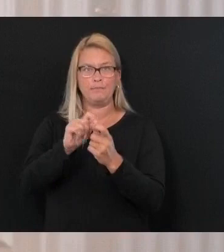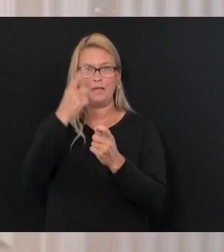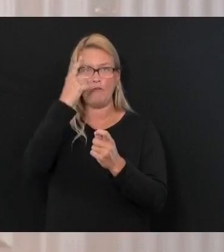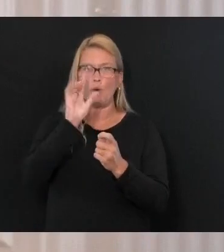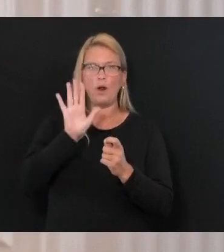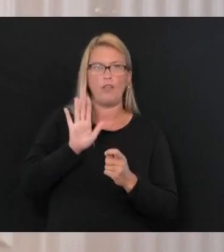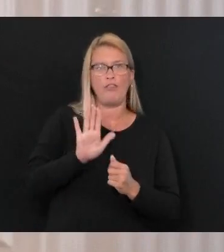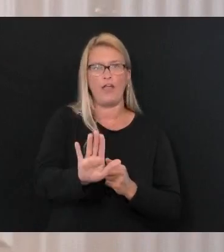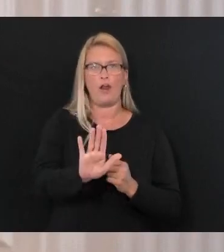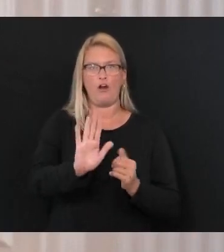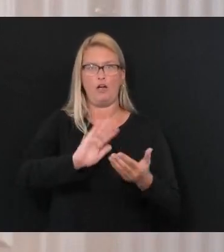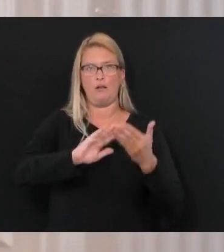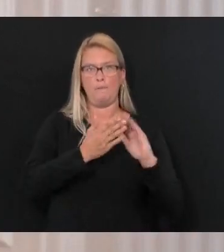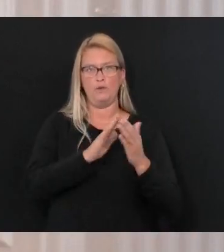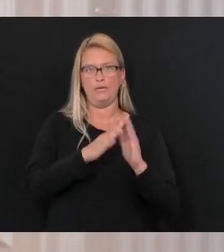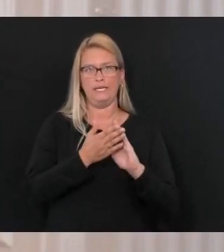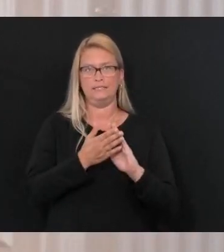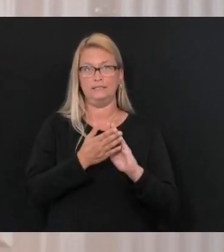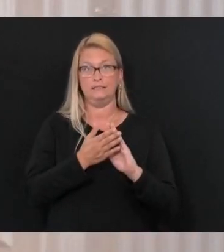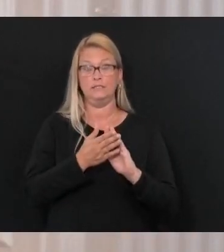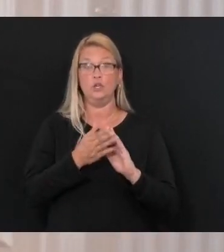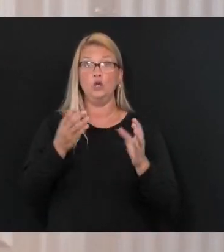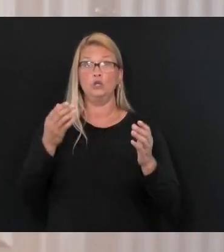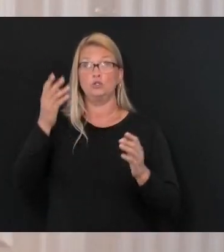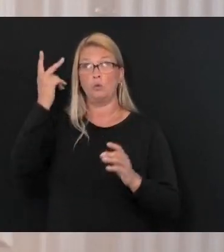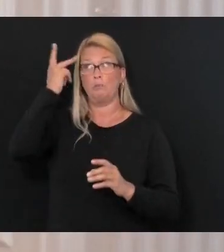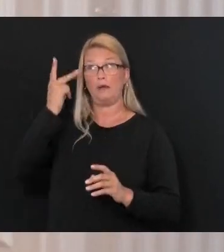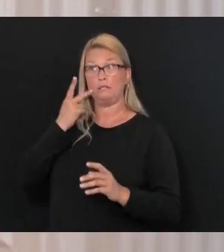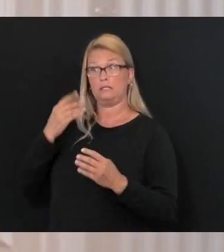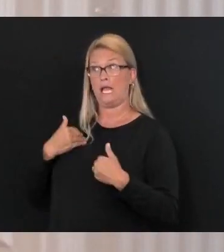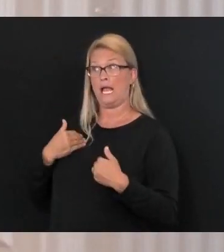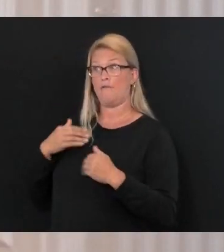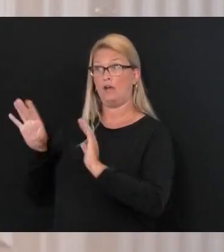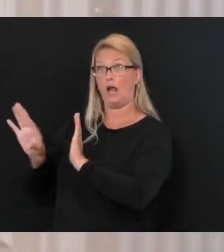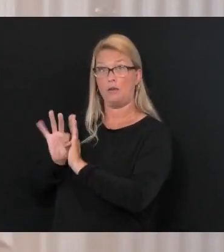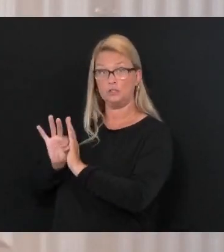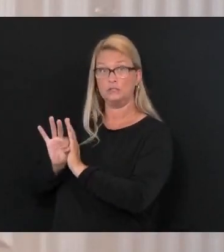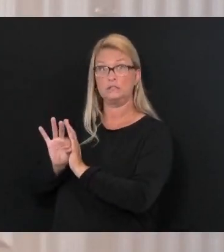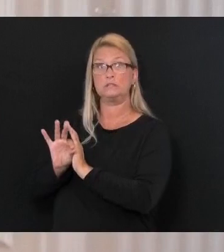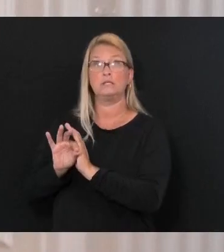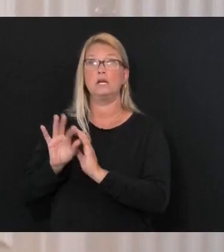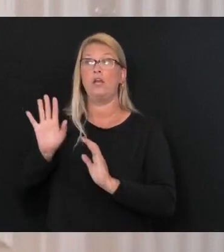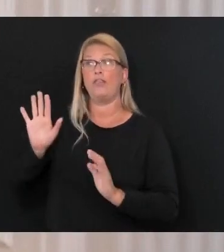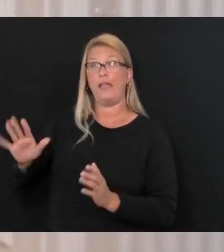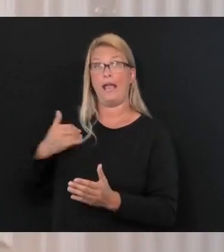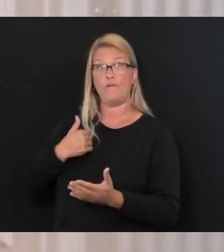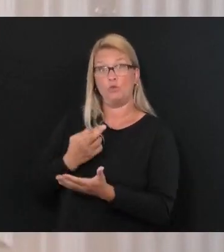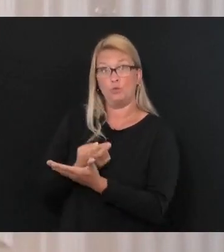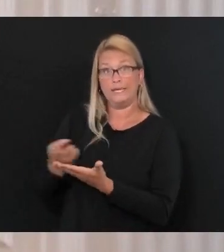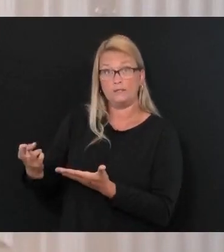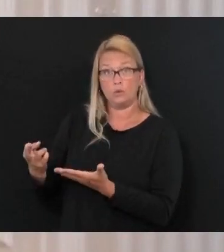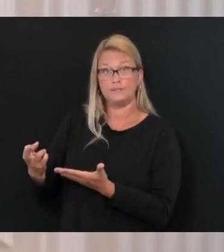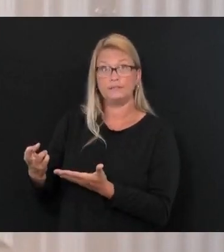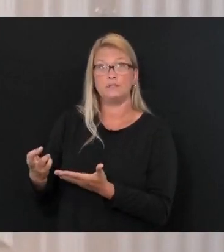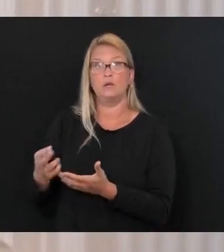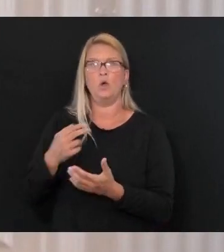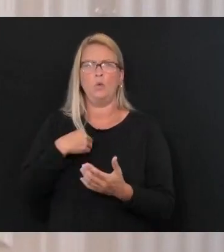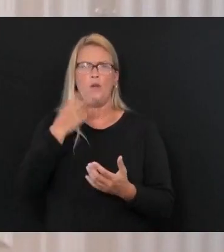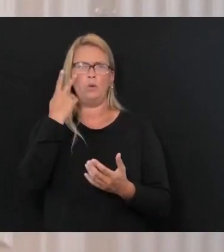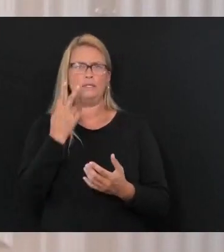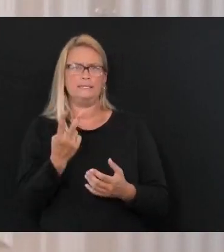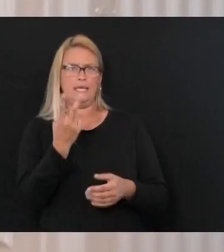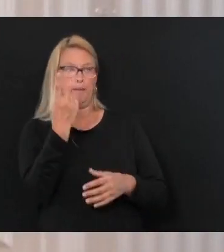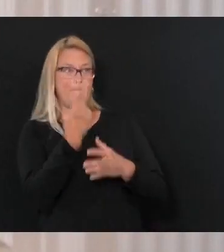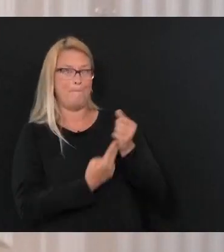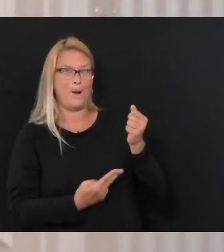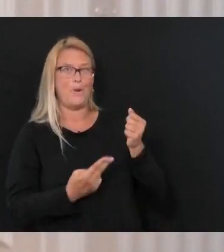both for options for parents with what resources they had, and we're going to see blended, we're going to see